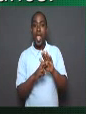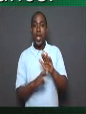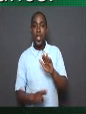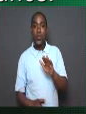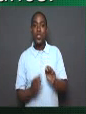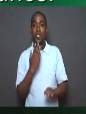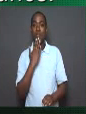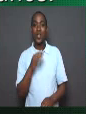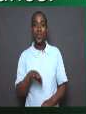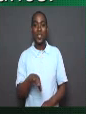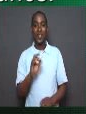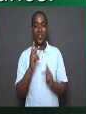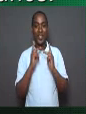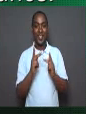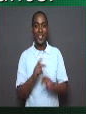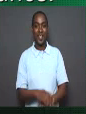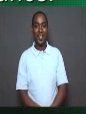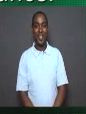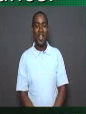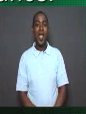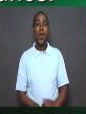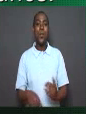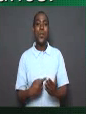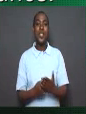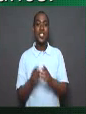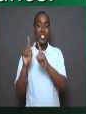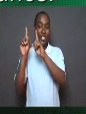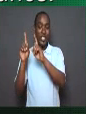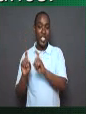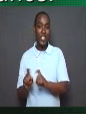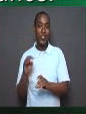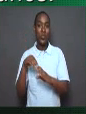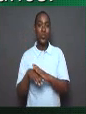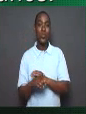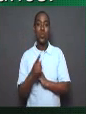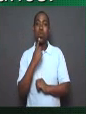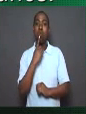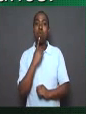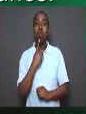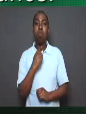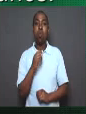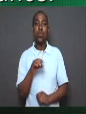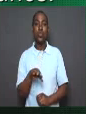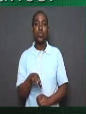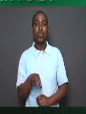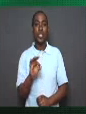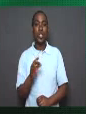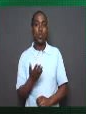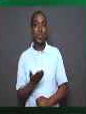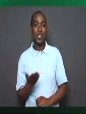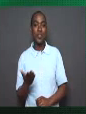sugars. In this test, if glucose is present in the